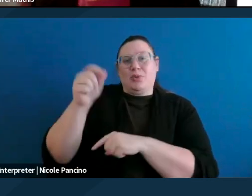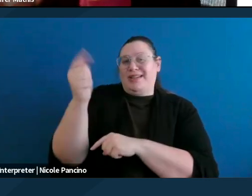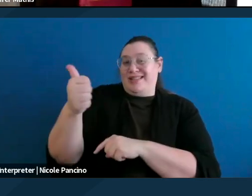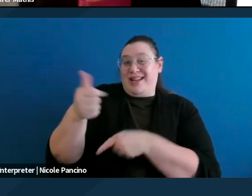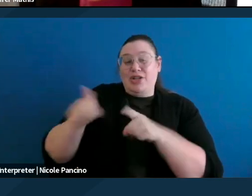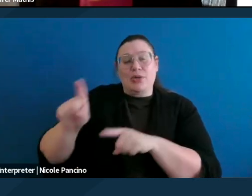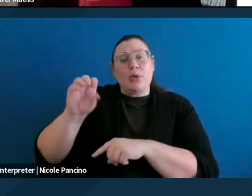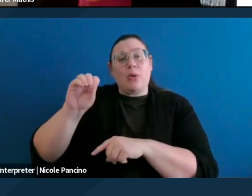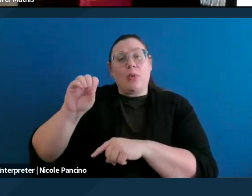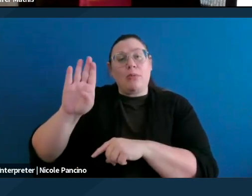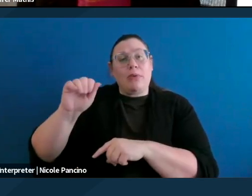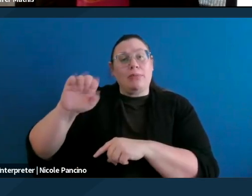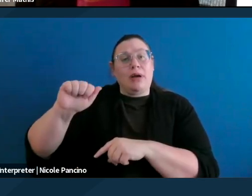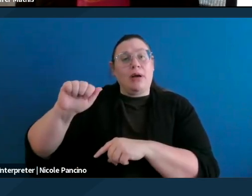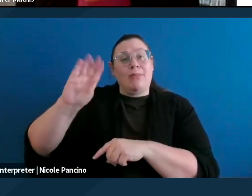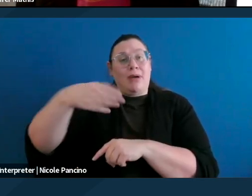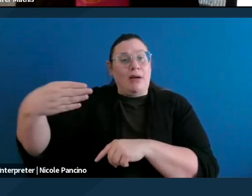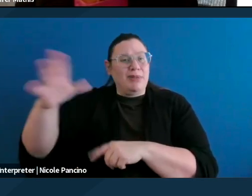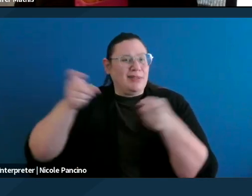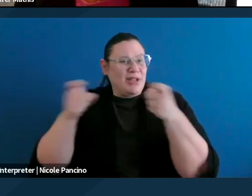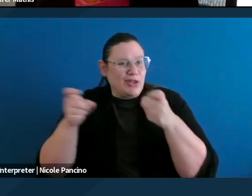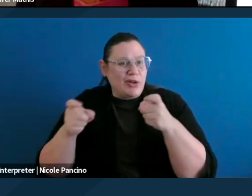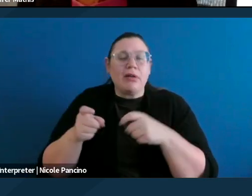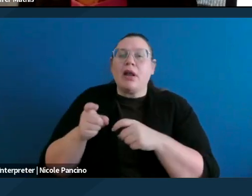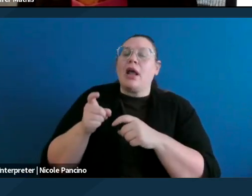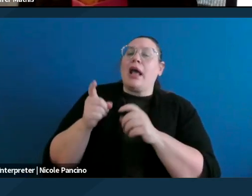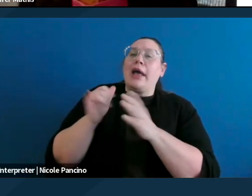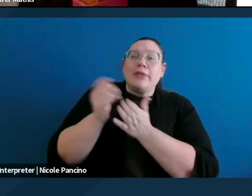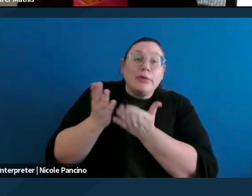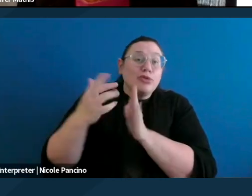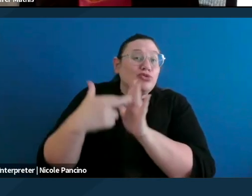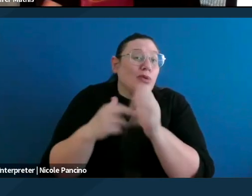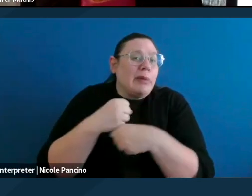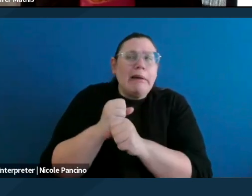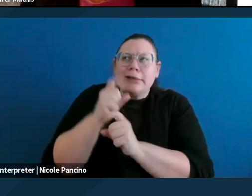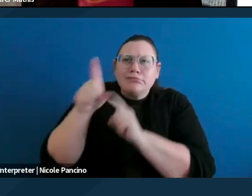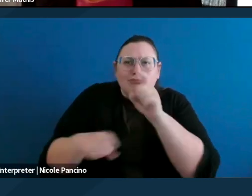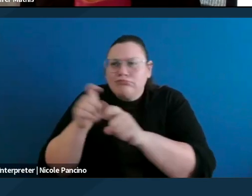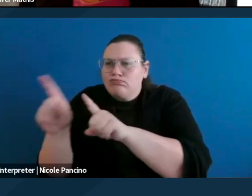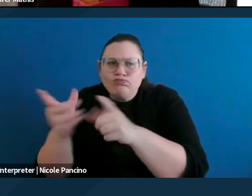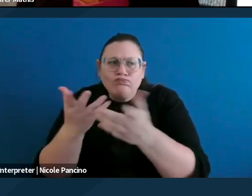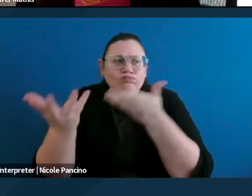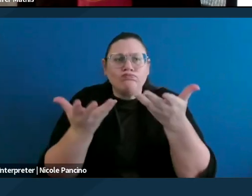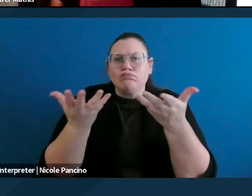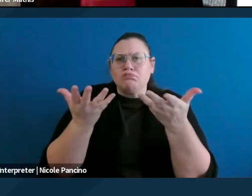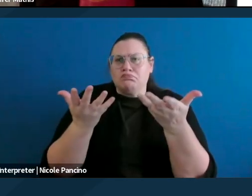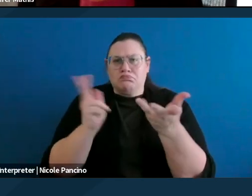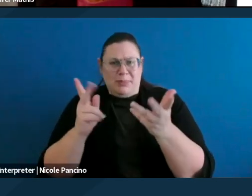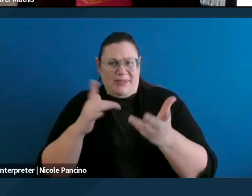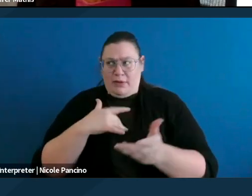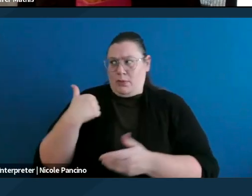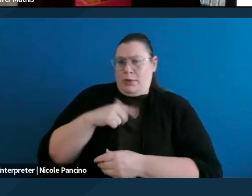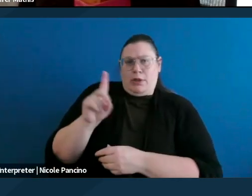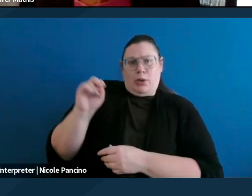And the advance notice of proposed rulemaking asked a bunch of questions about what people thought that the Department of Labor should